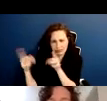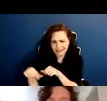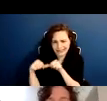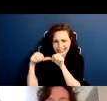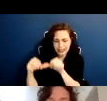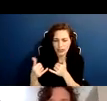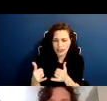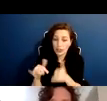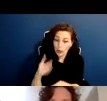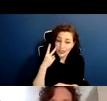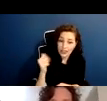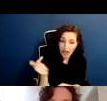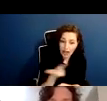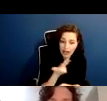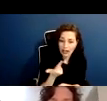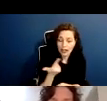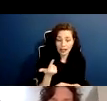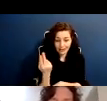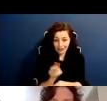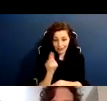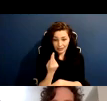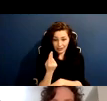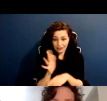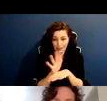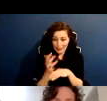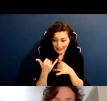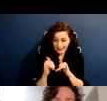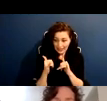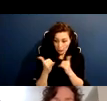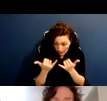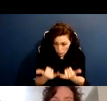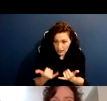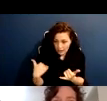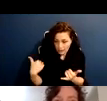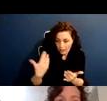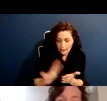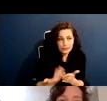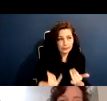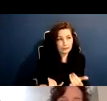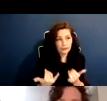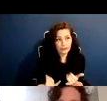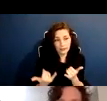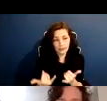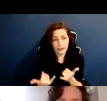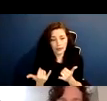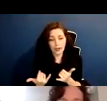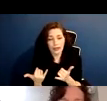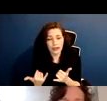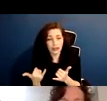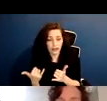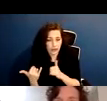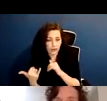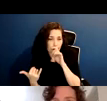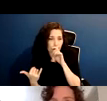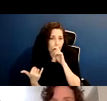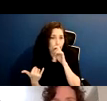film. We're very much in the present with her. And the last thing I wanna specify is, this is also from their application.